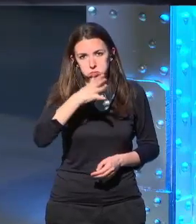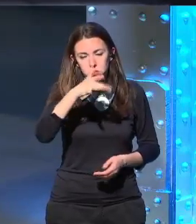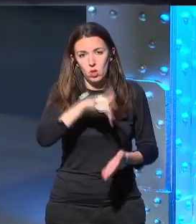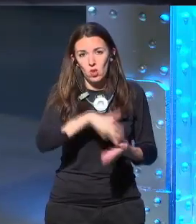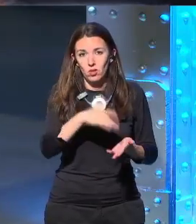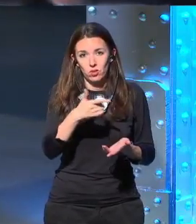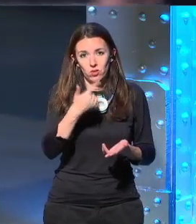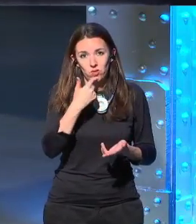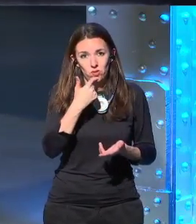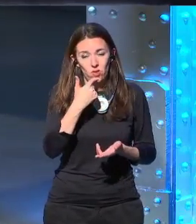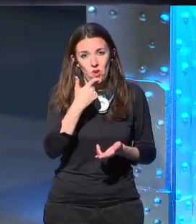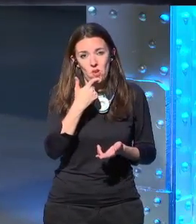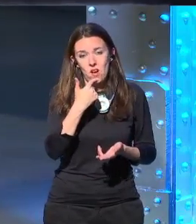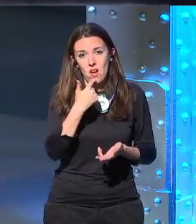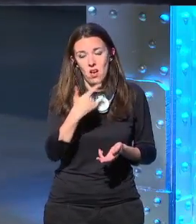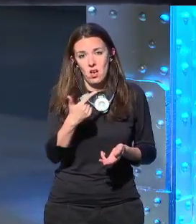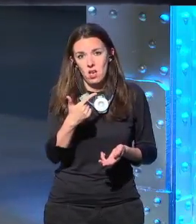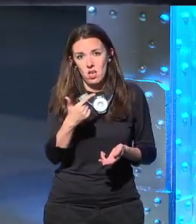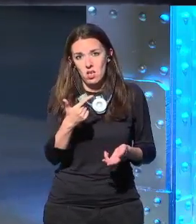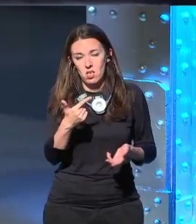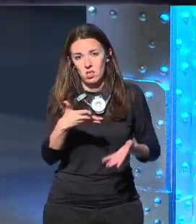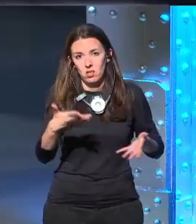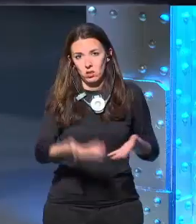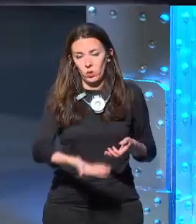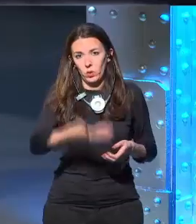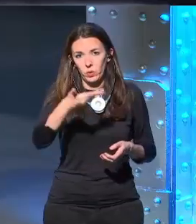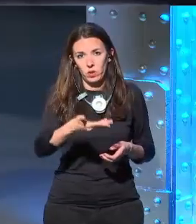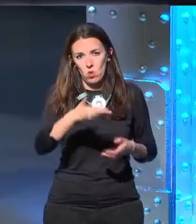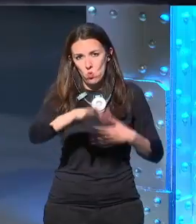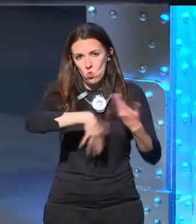But also huge commitments. When